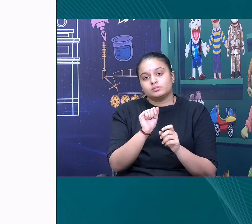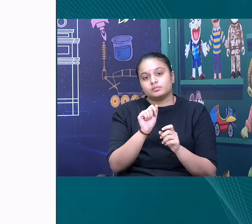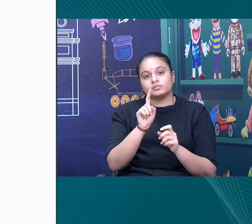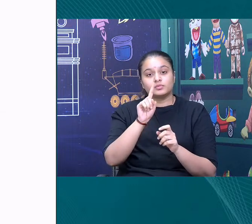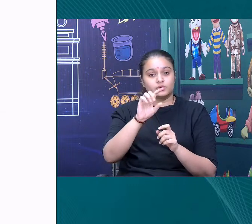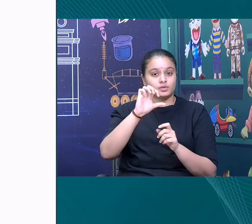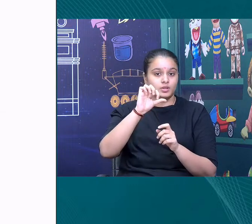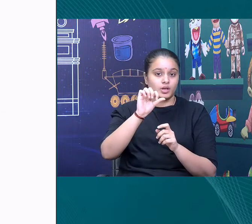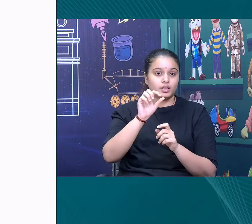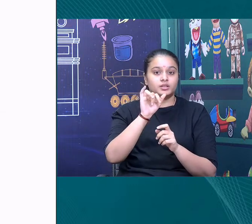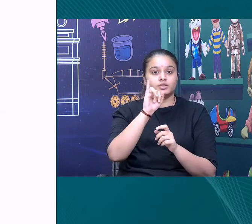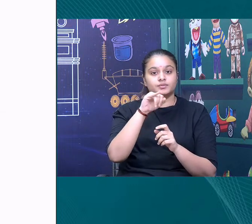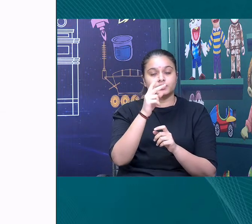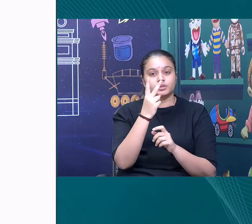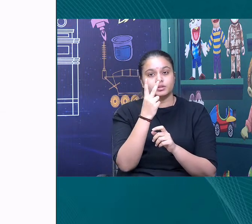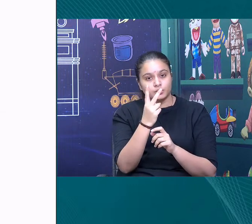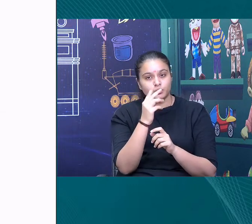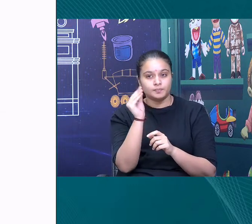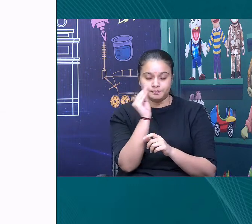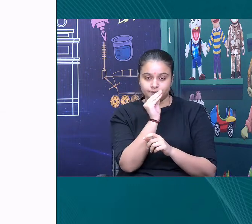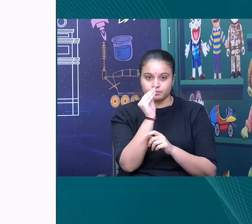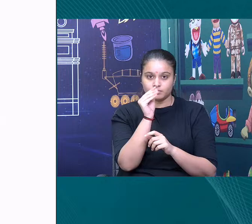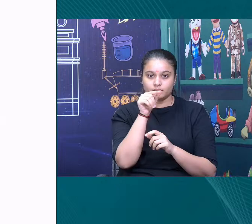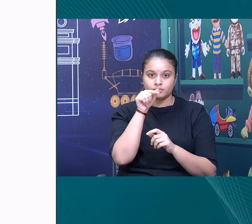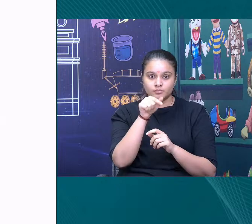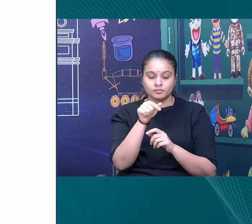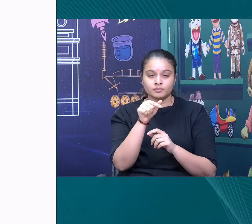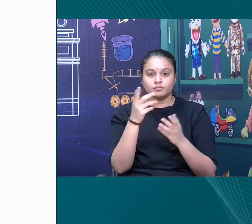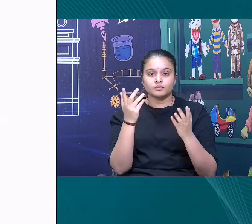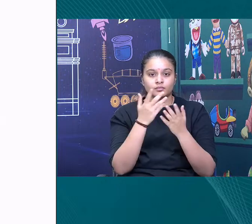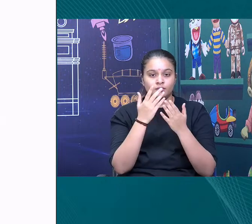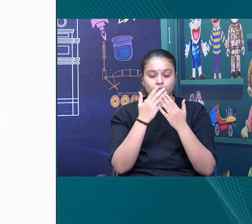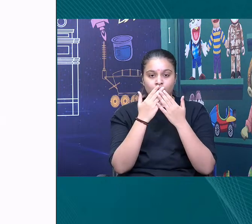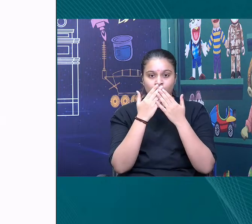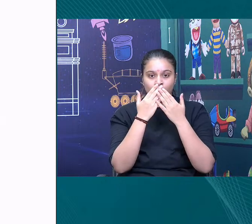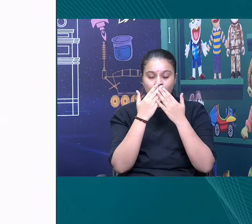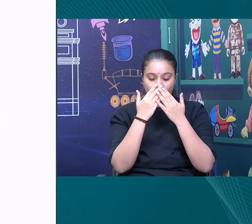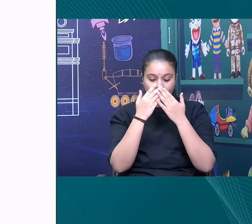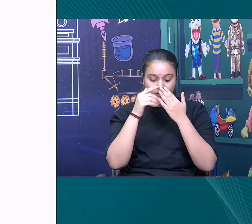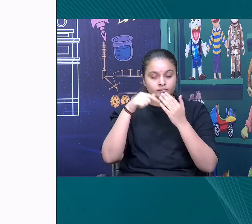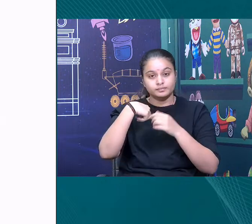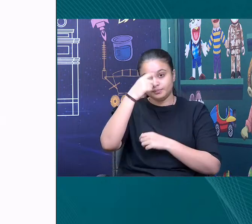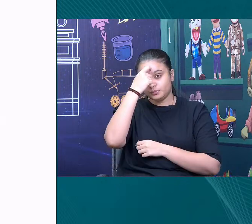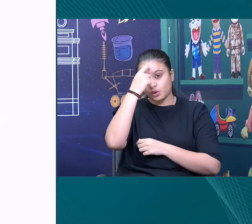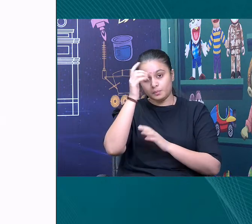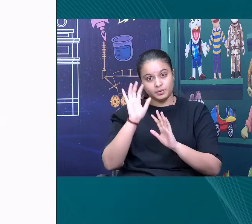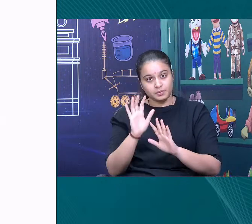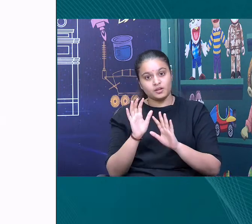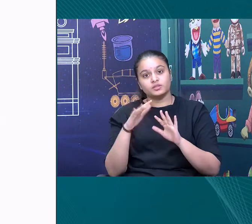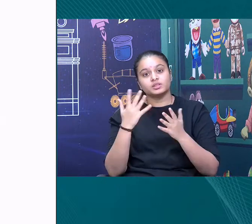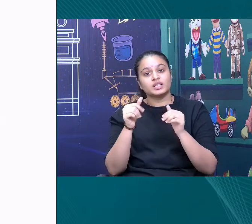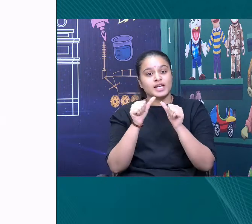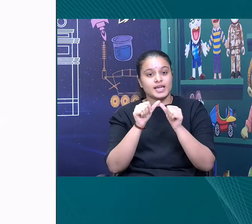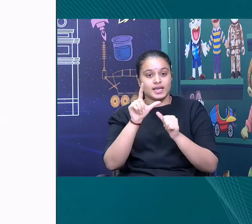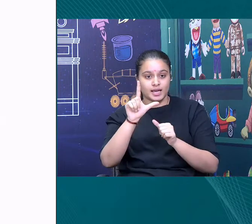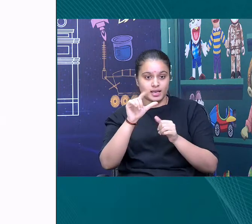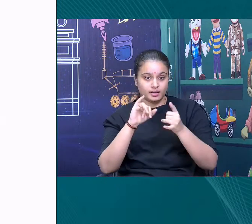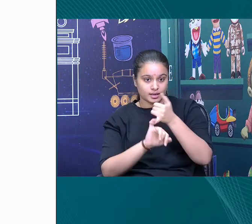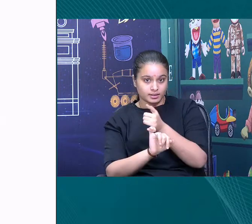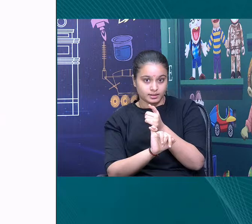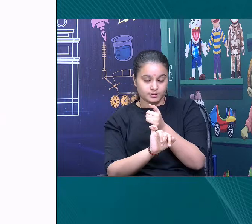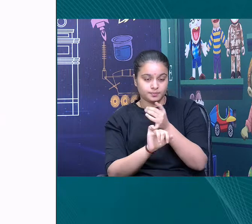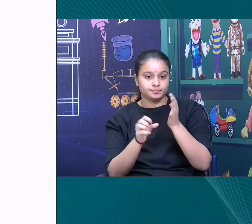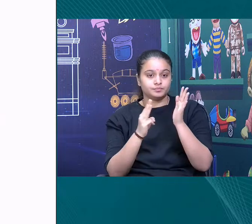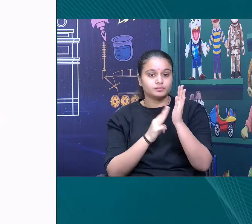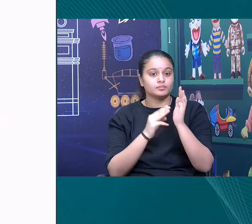year 1962 sometime, he was diagnosed with a very rare disease which is called ALS. It's a motor